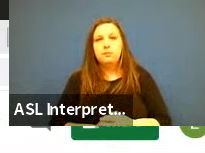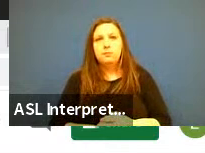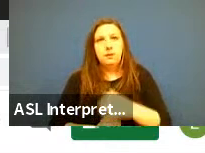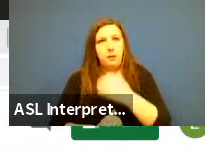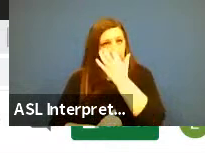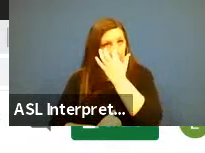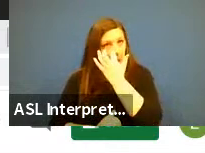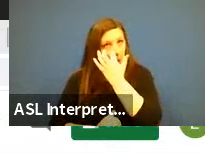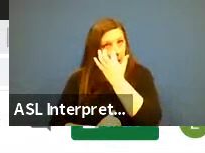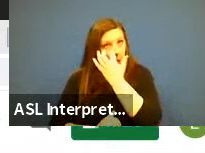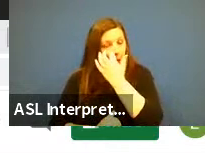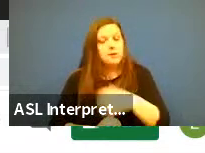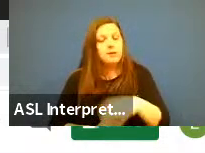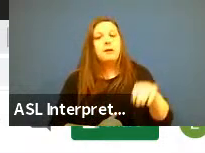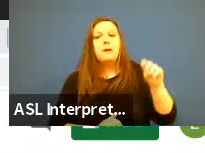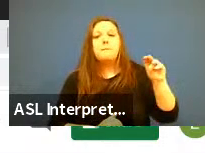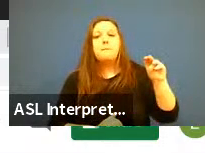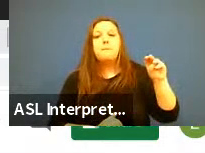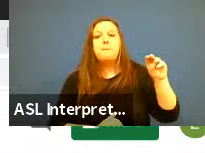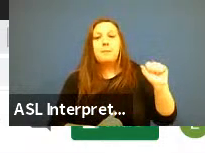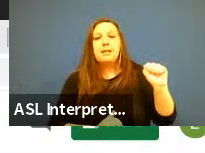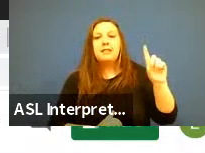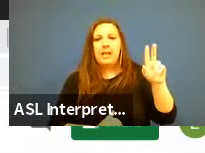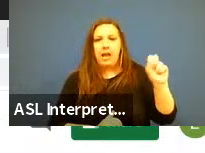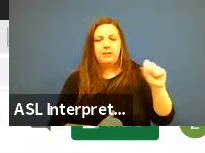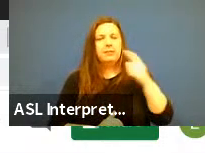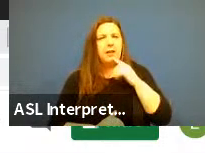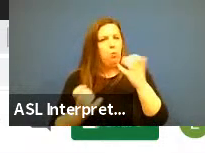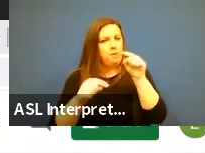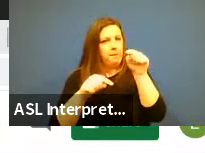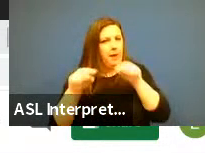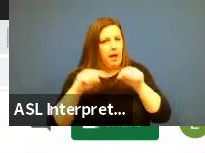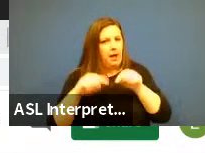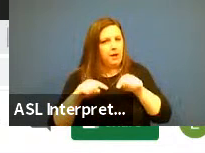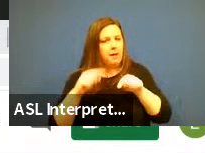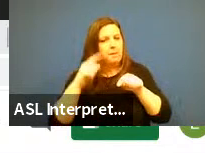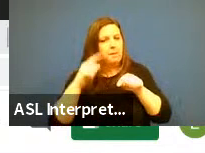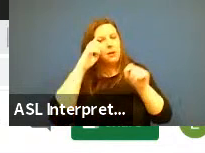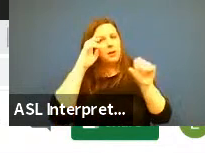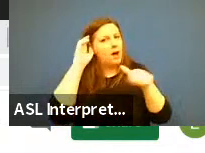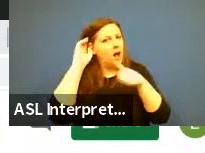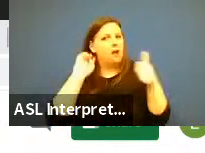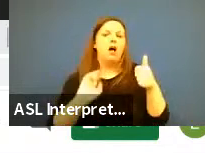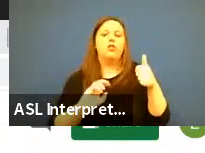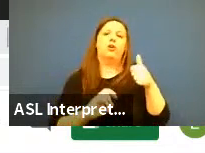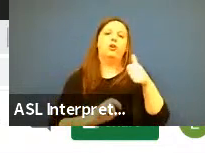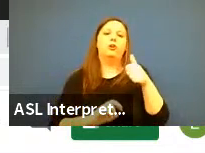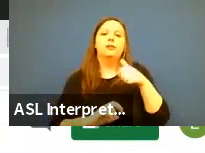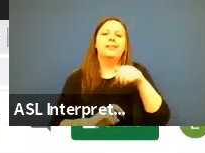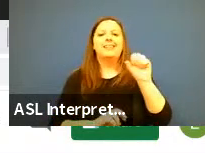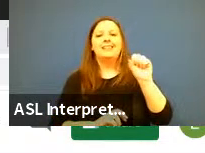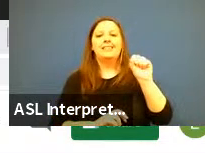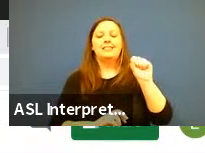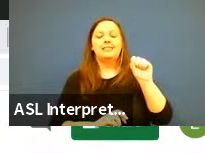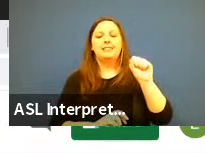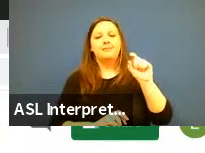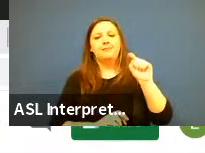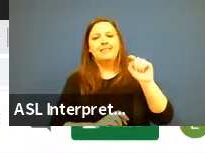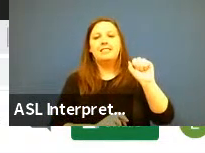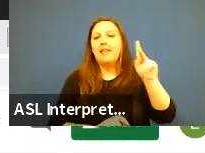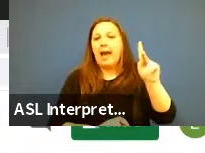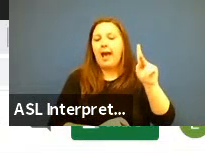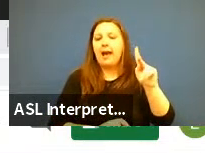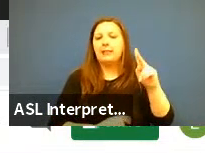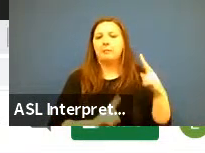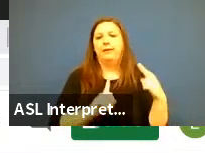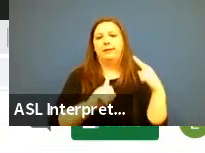And I want to go back to again, another task being put on the district that's going to